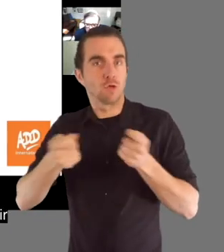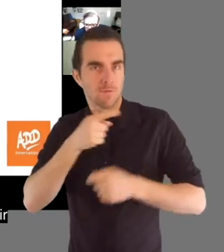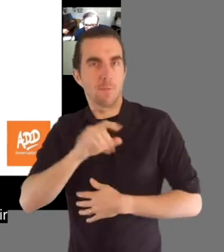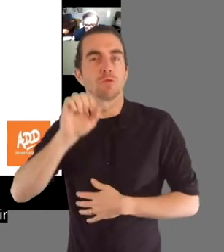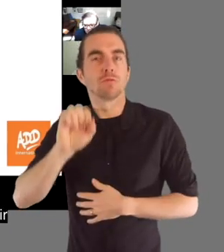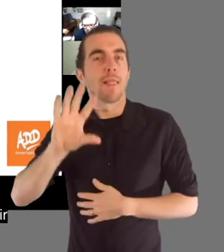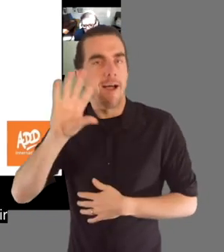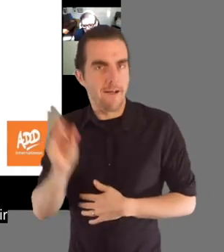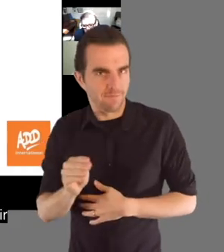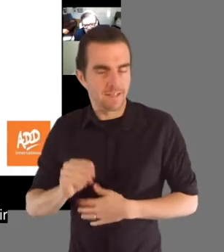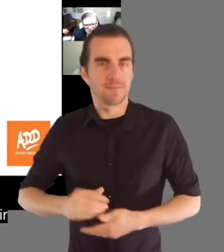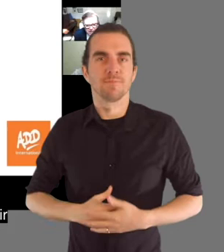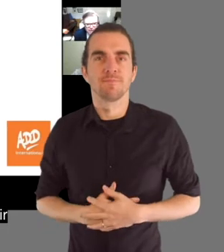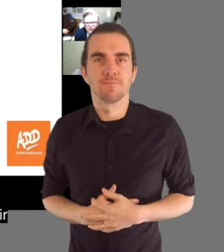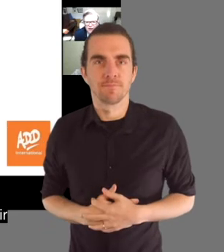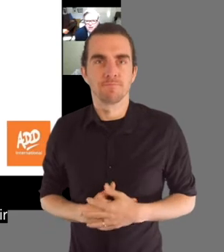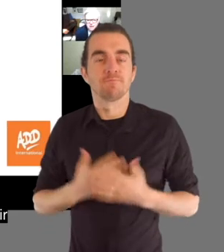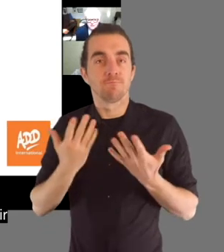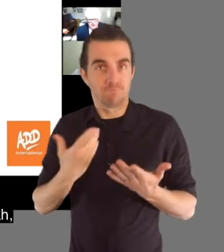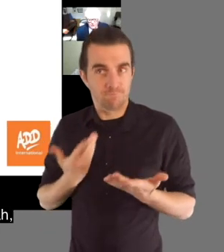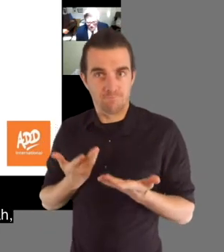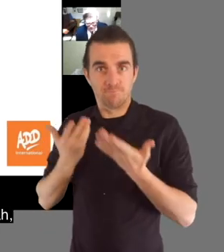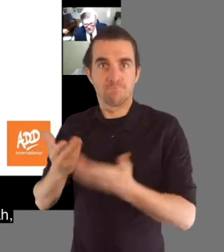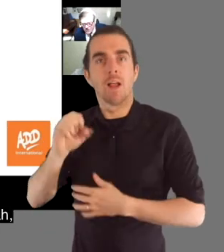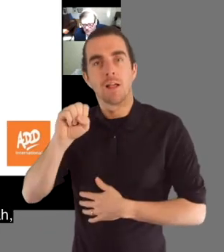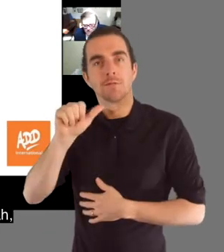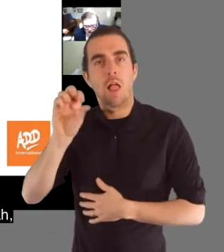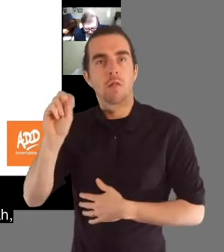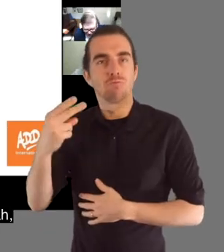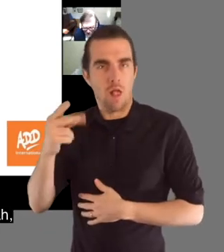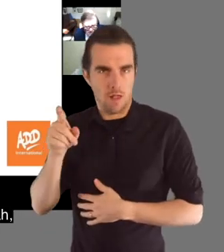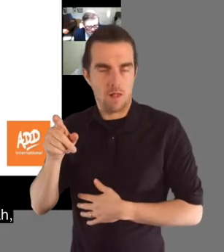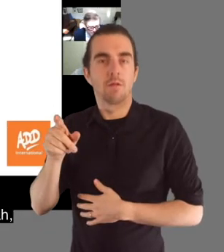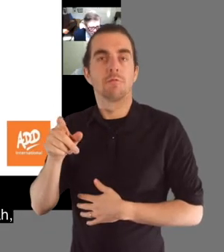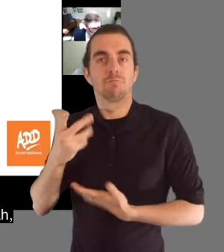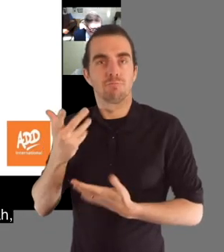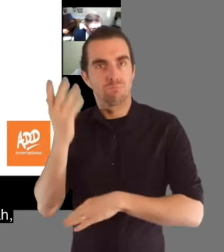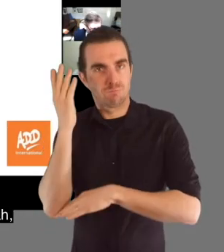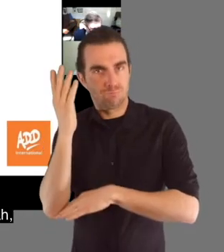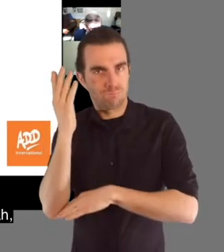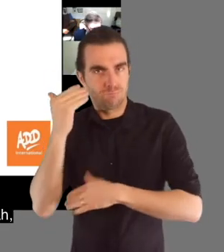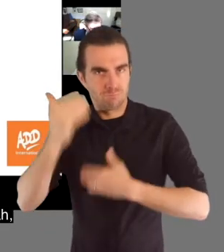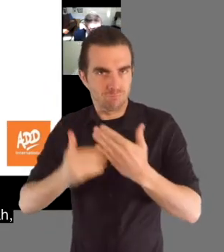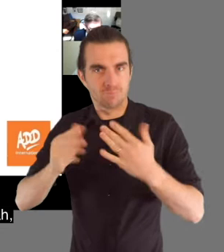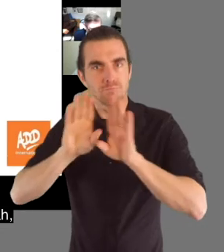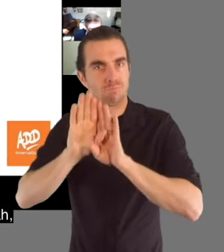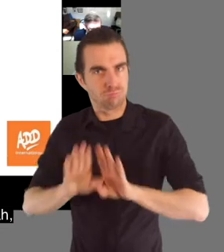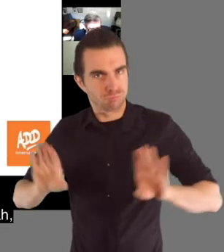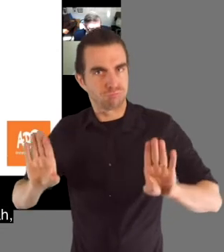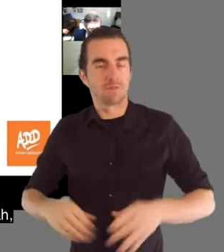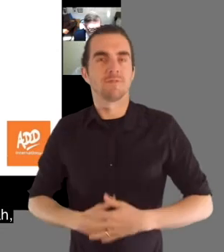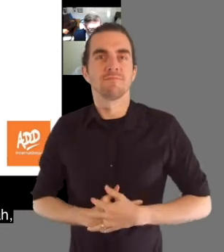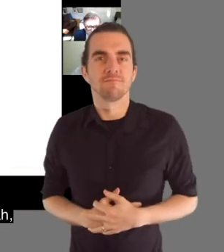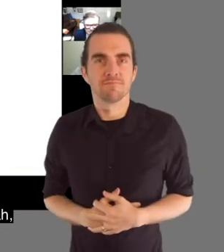Chair from South Africa. So over to you, first of all, Sarah, to introduce